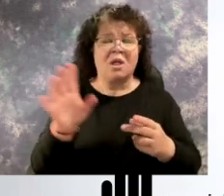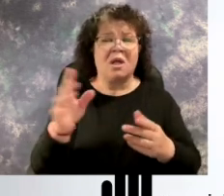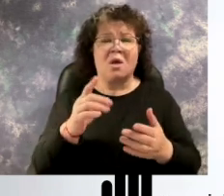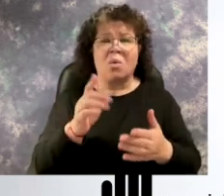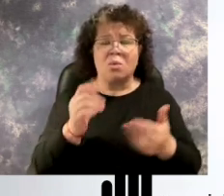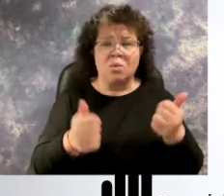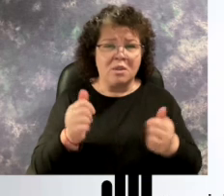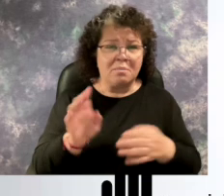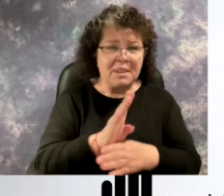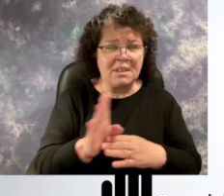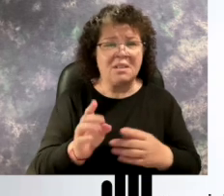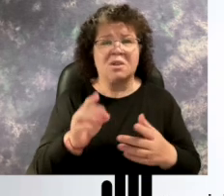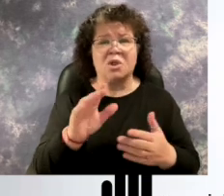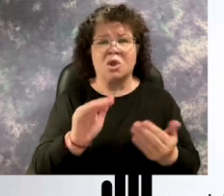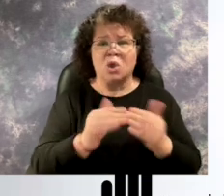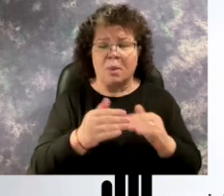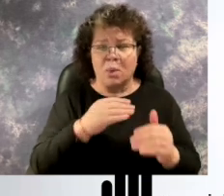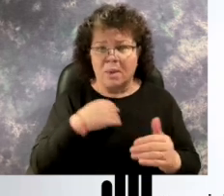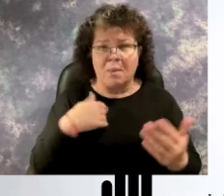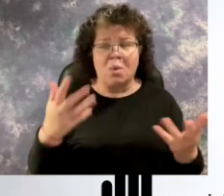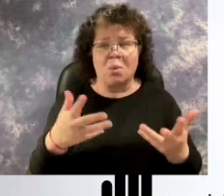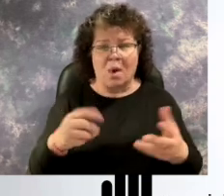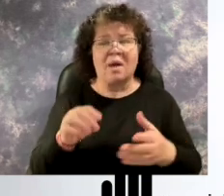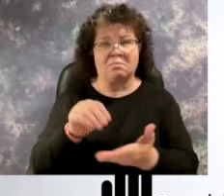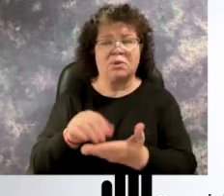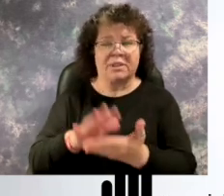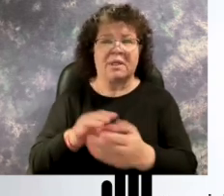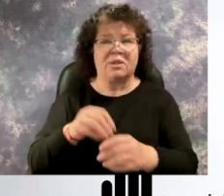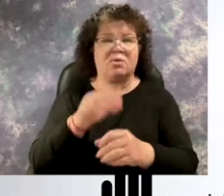give it a moment again to see if we get any raised hands.